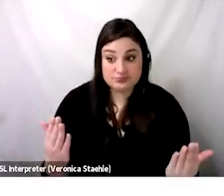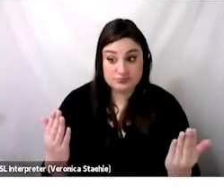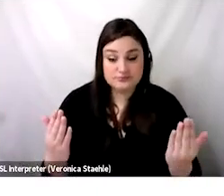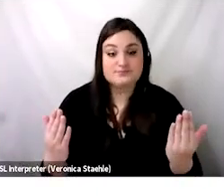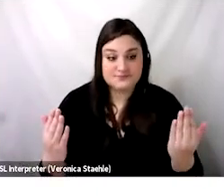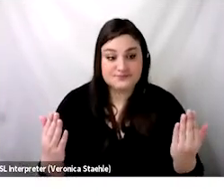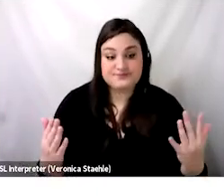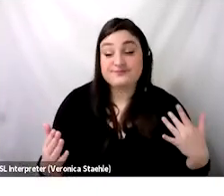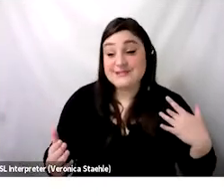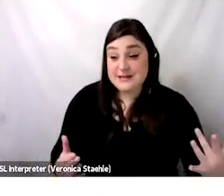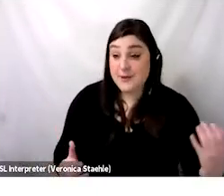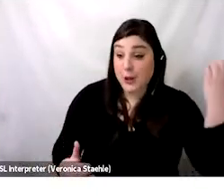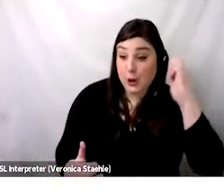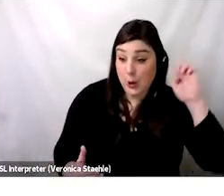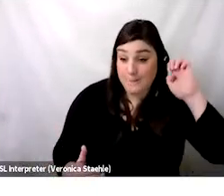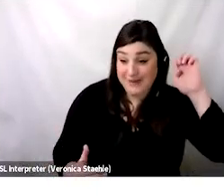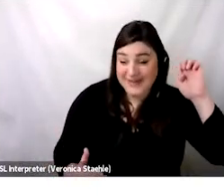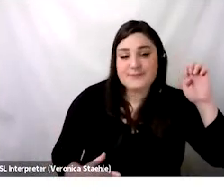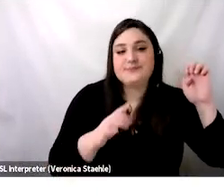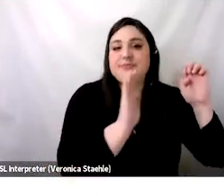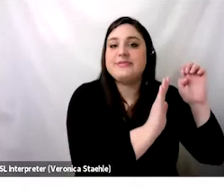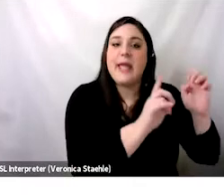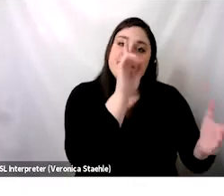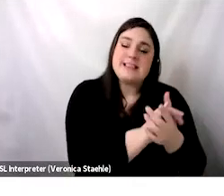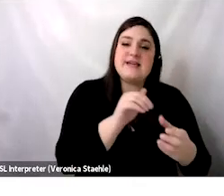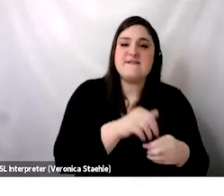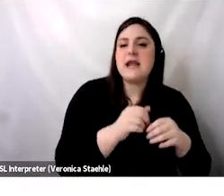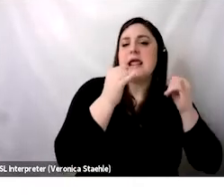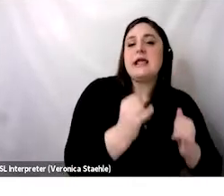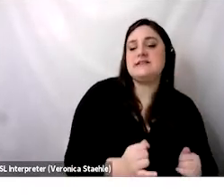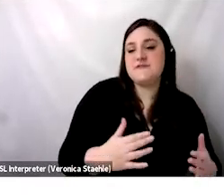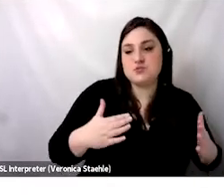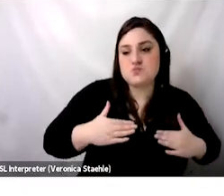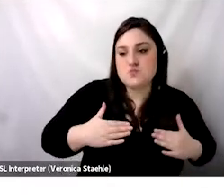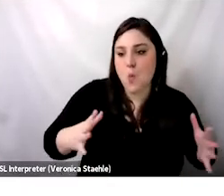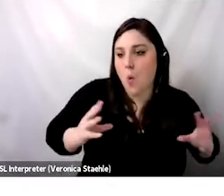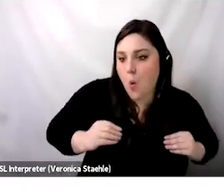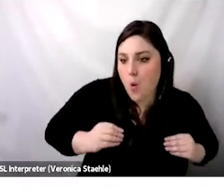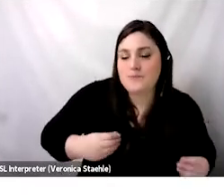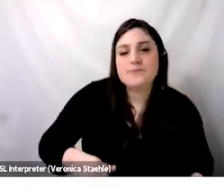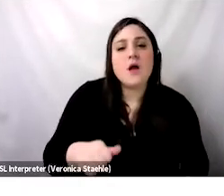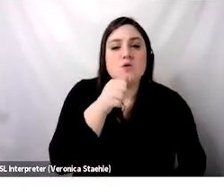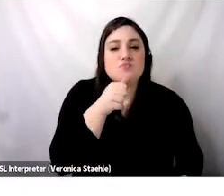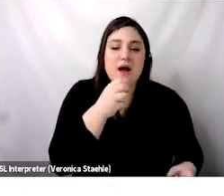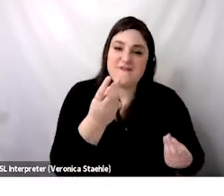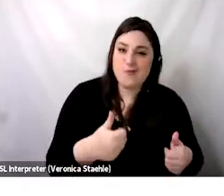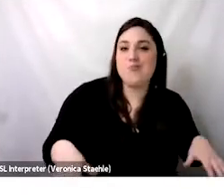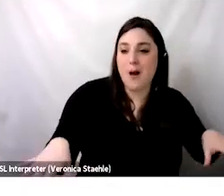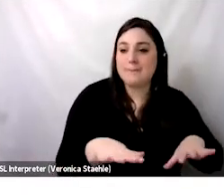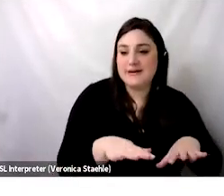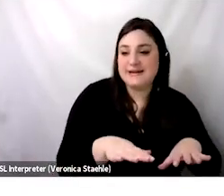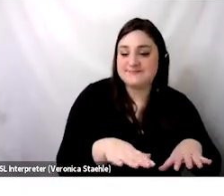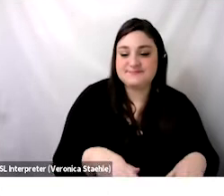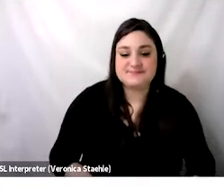the Europeans believed in individual ownership, private property, deed